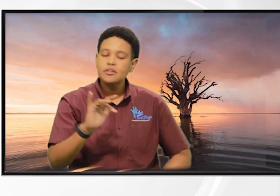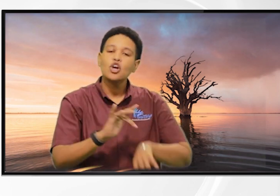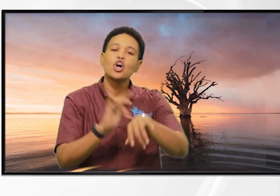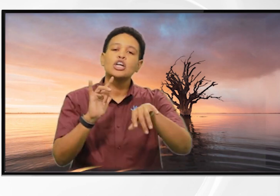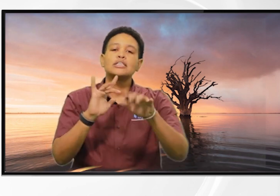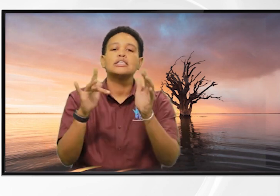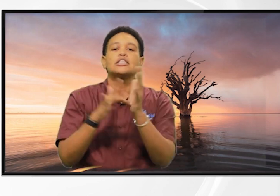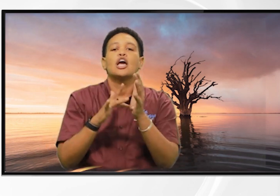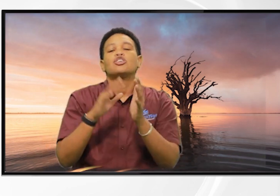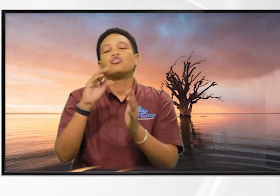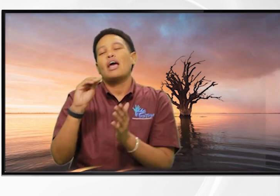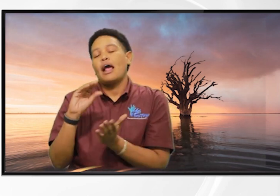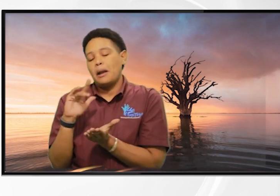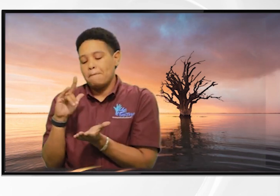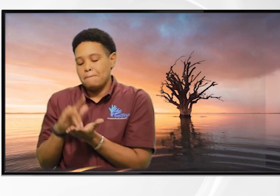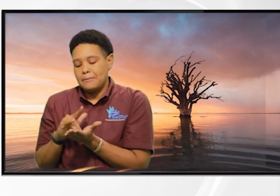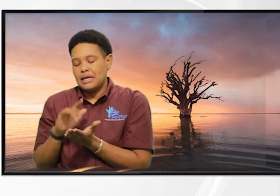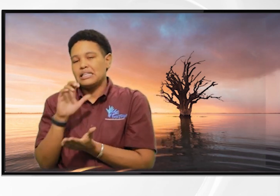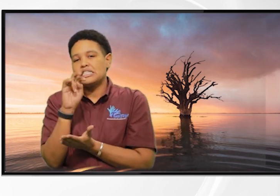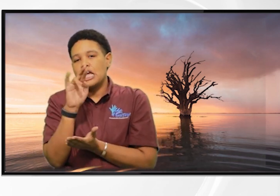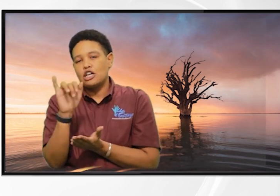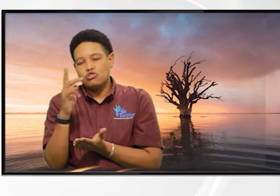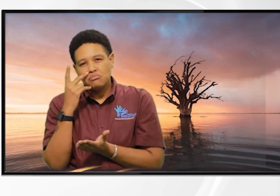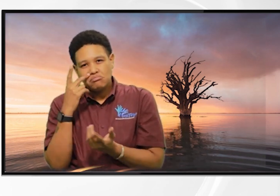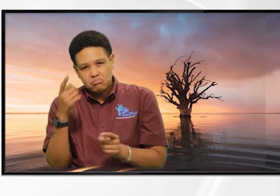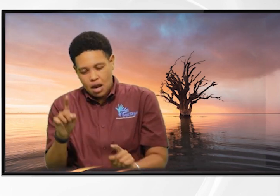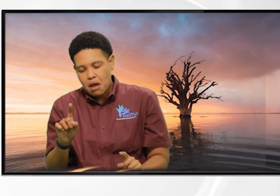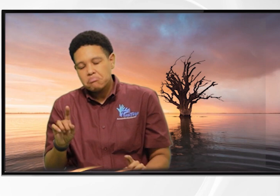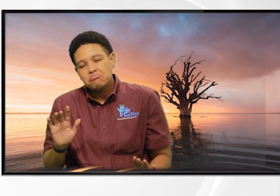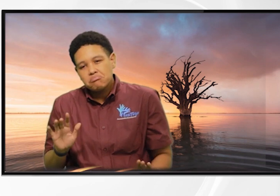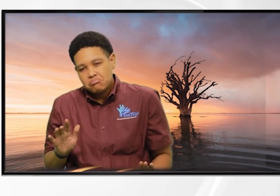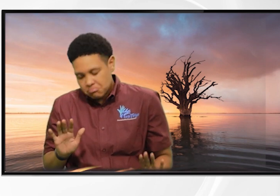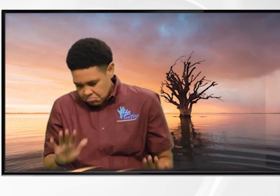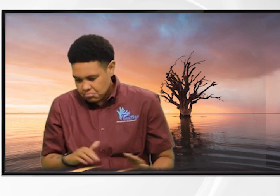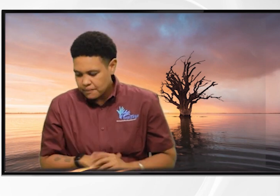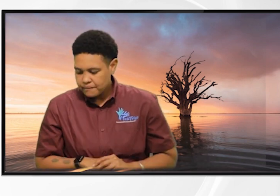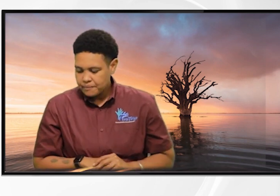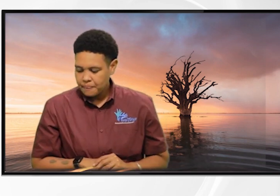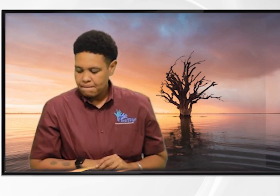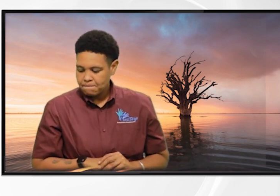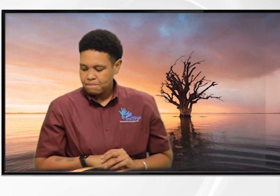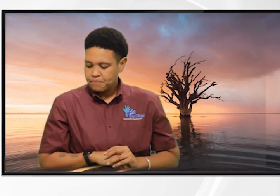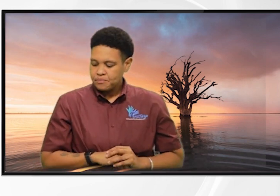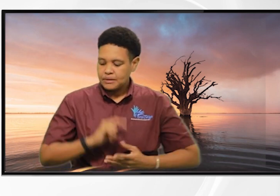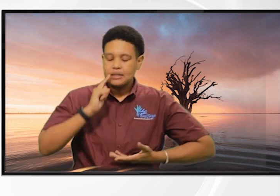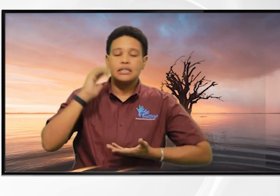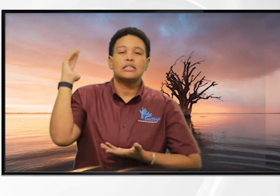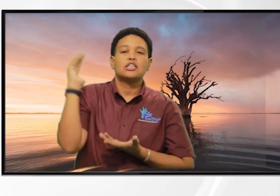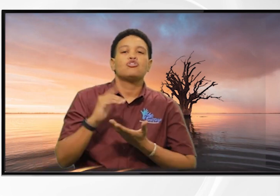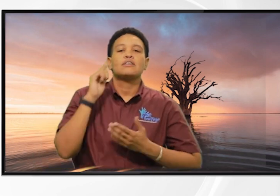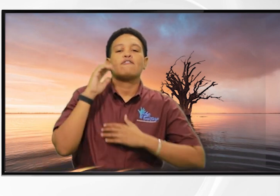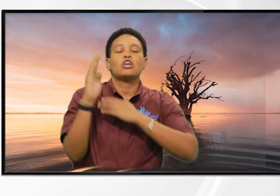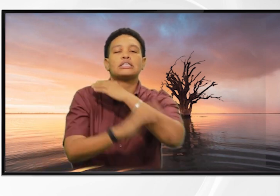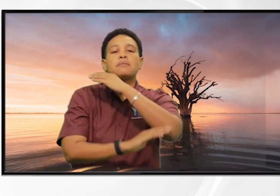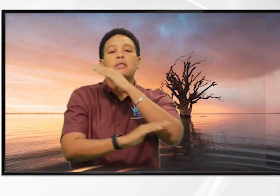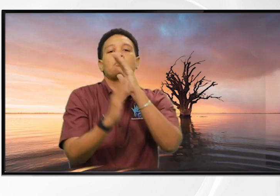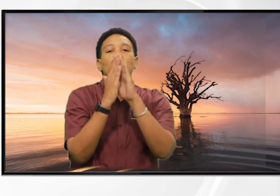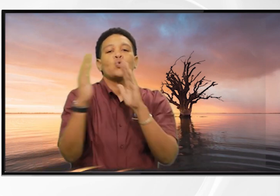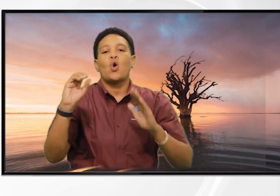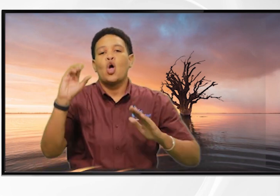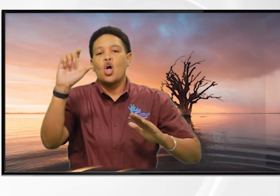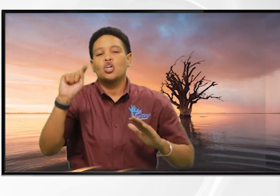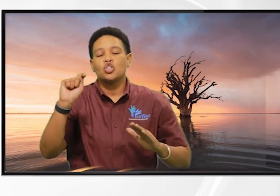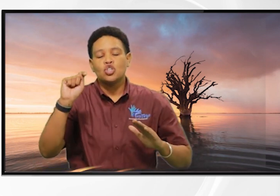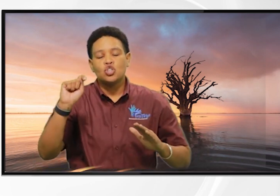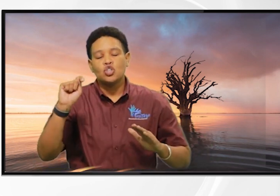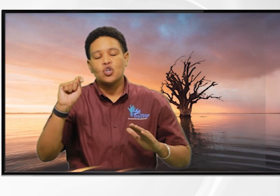155% by early century and mid-century respectively. Decreases for September to October of